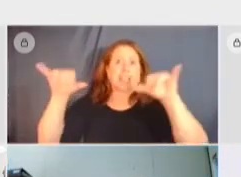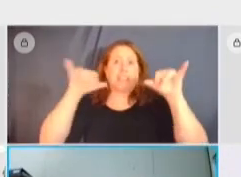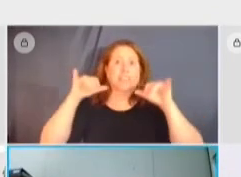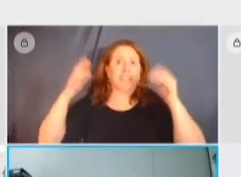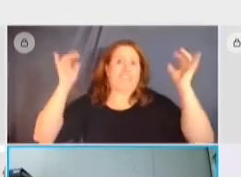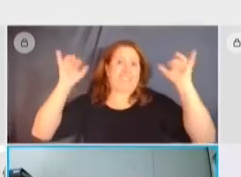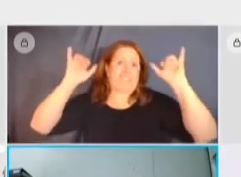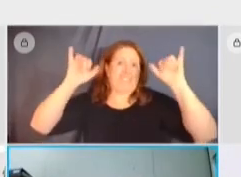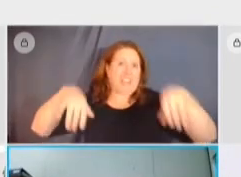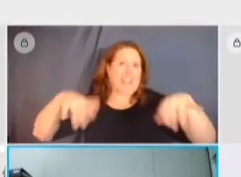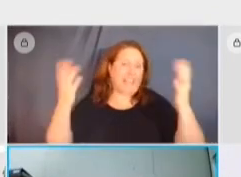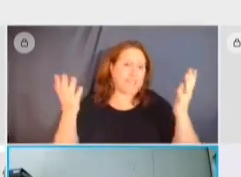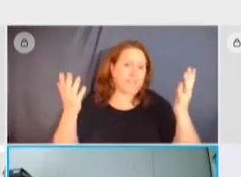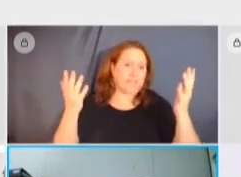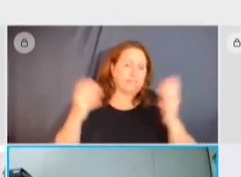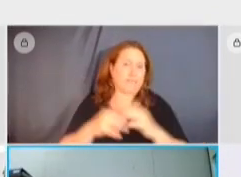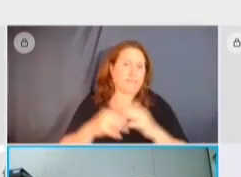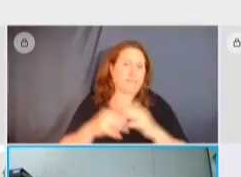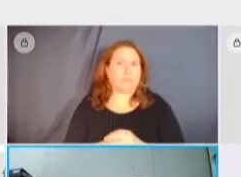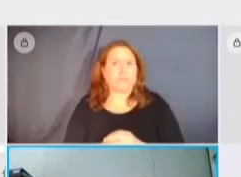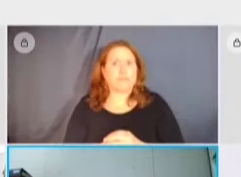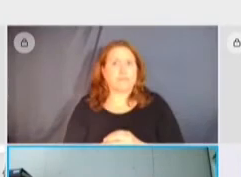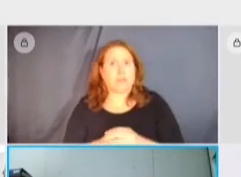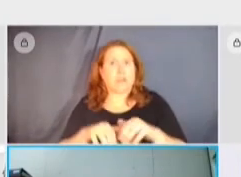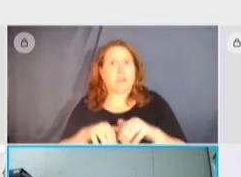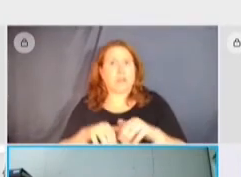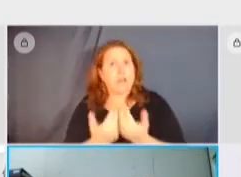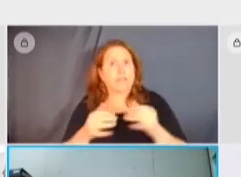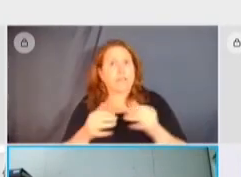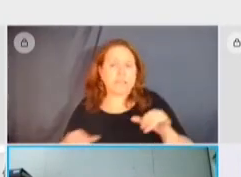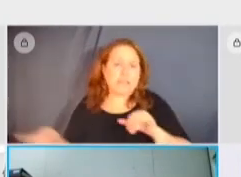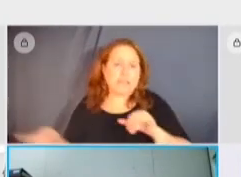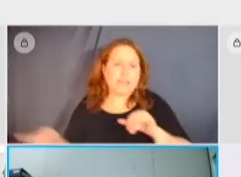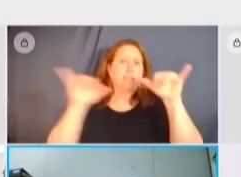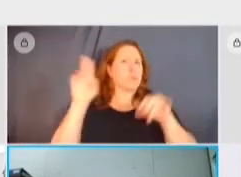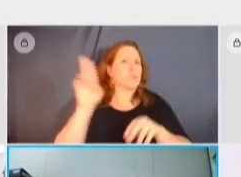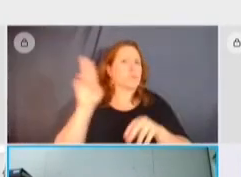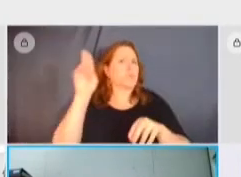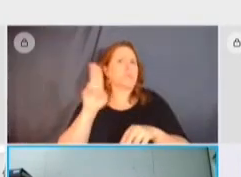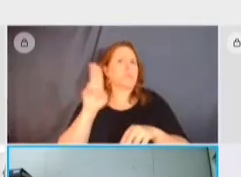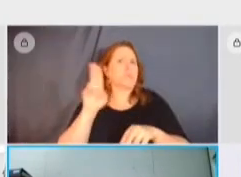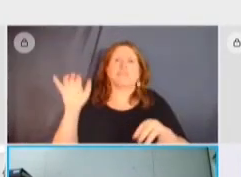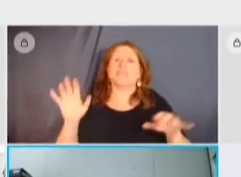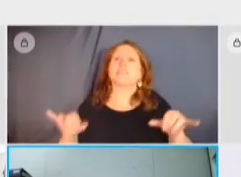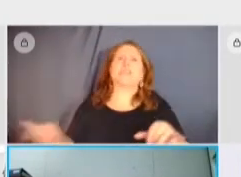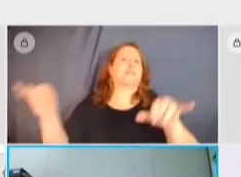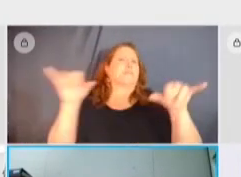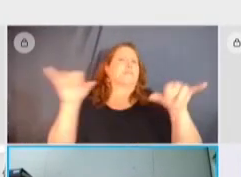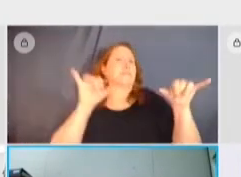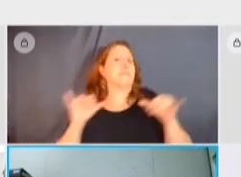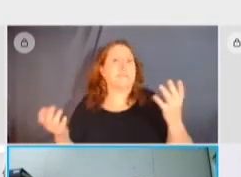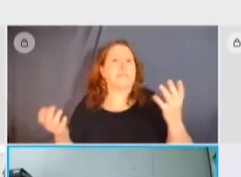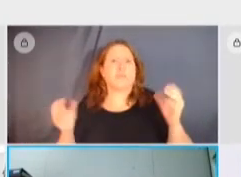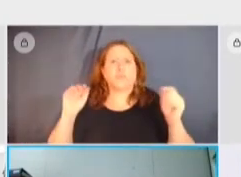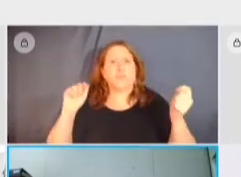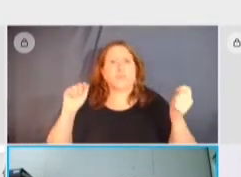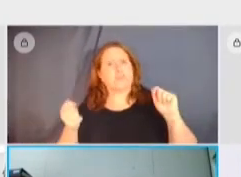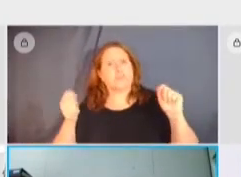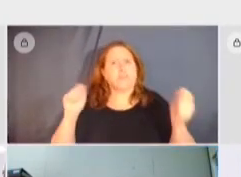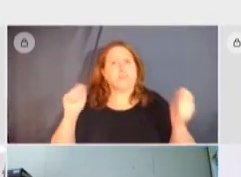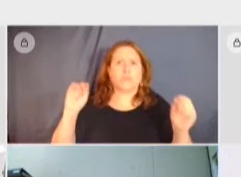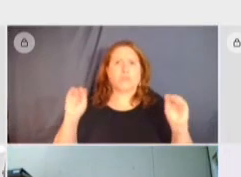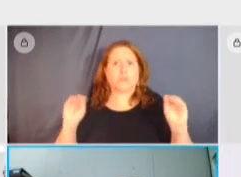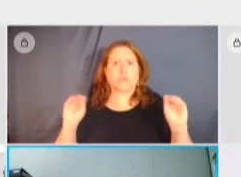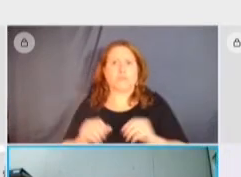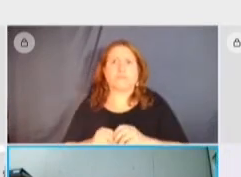they're not all using the exact same form, for example, but the process of the regulation itself and the document that we provided was